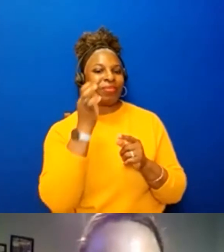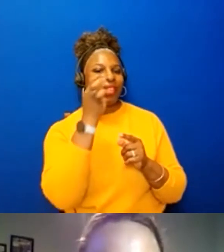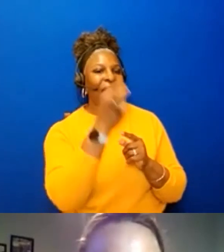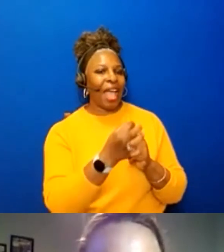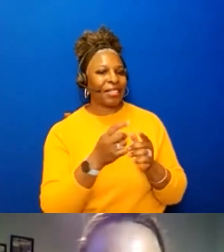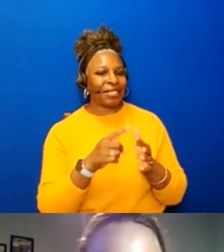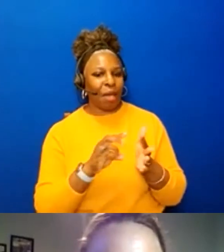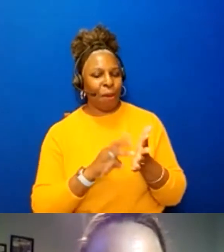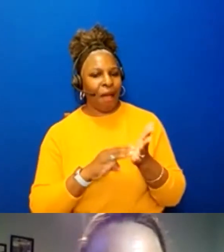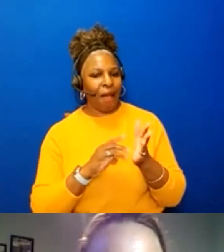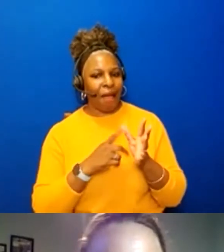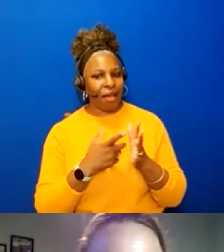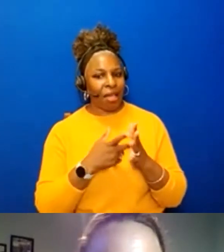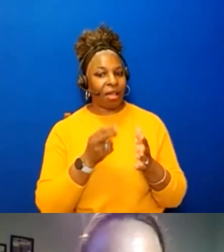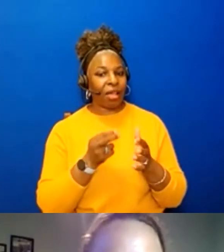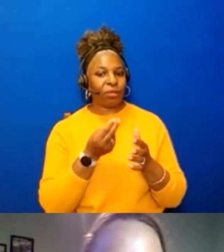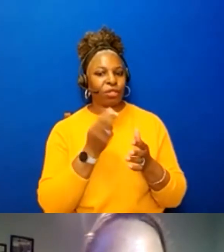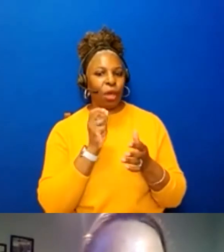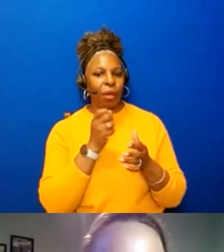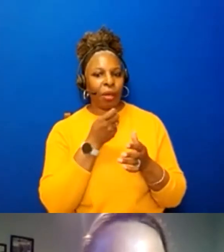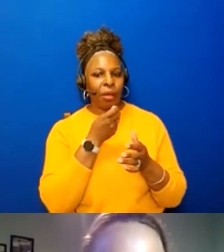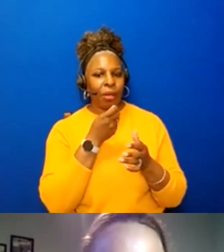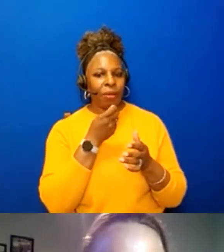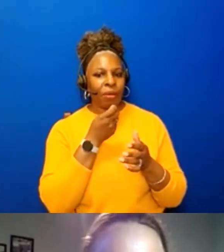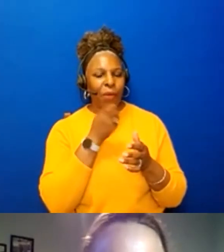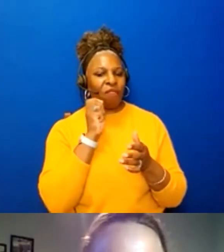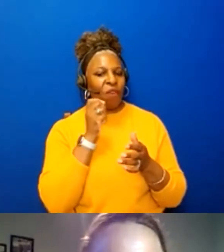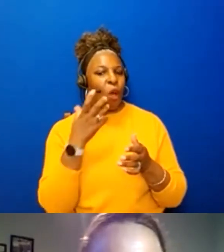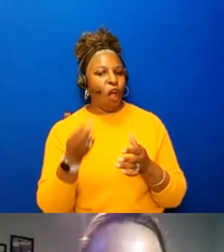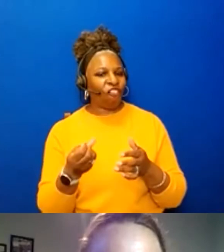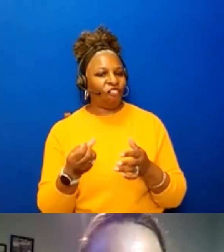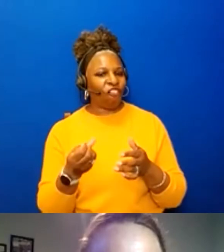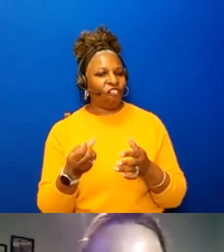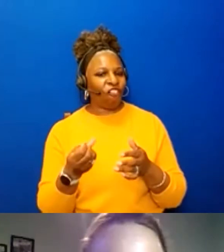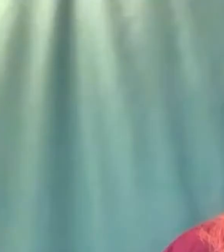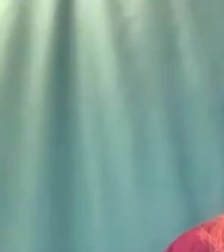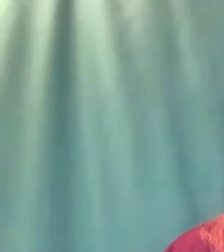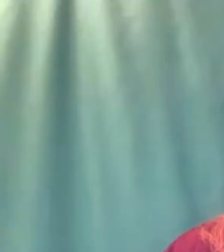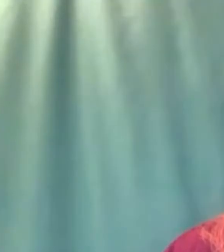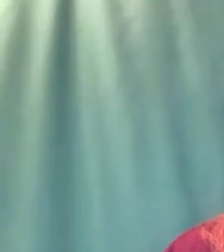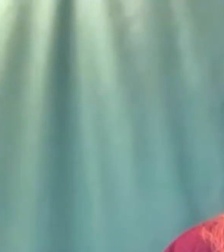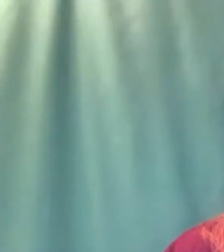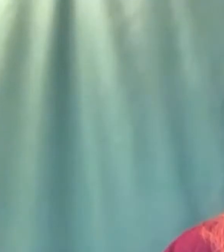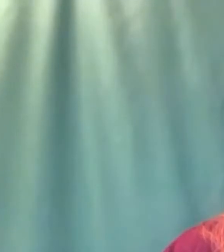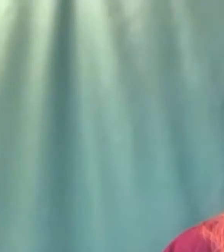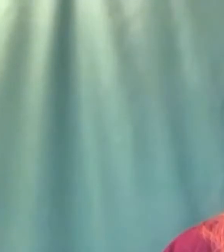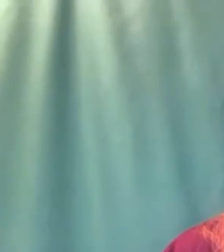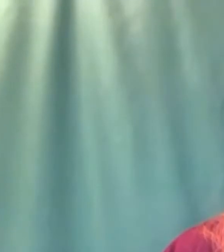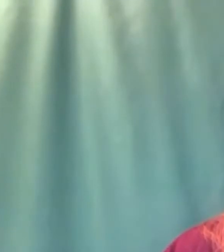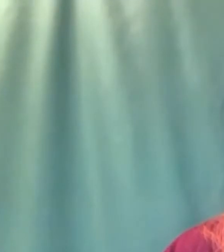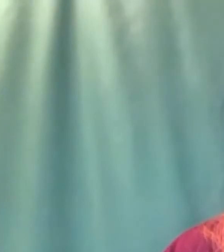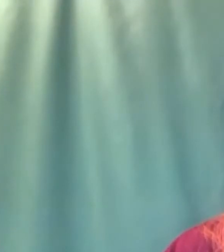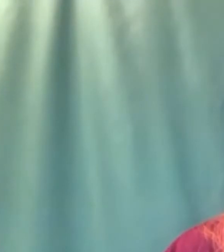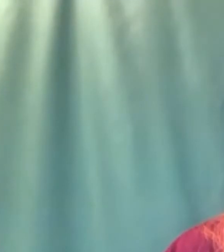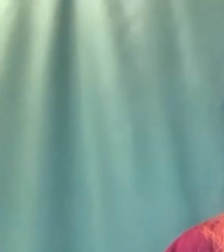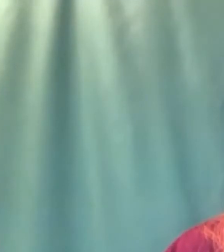mute, which is a very unusual moment. So hang on. I will mute myself, and it's all yours, Kyle. Right.